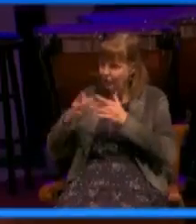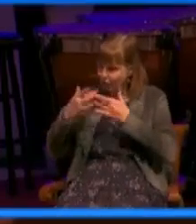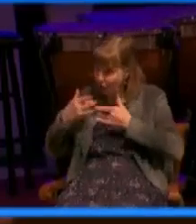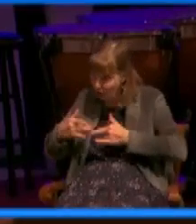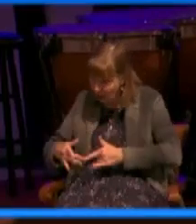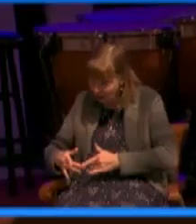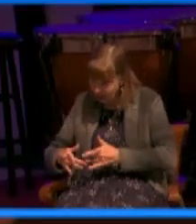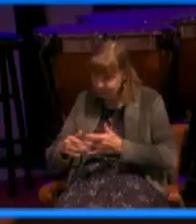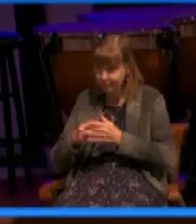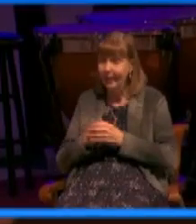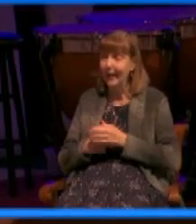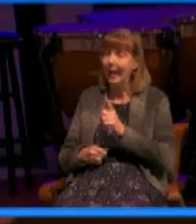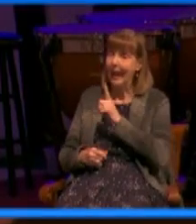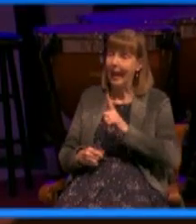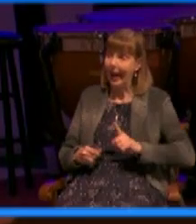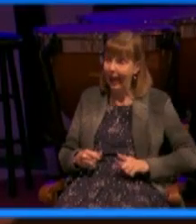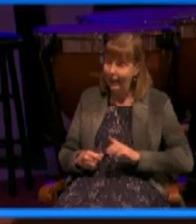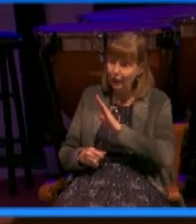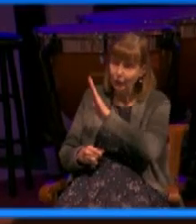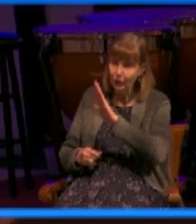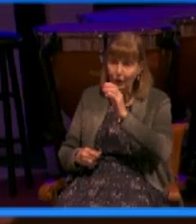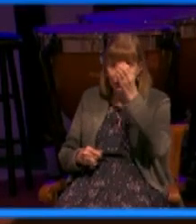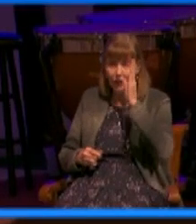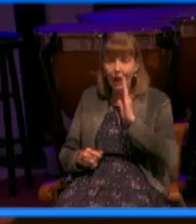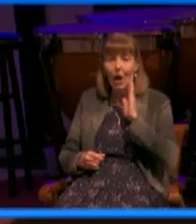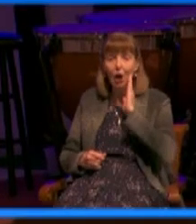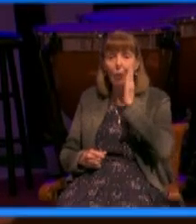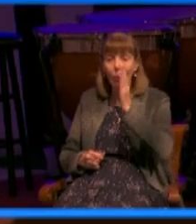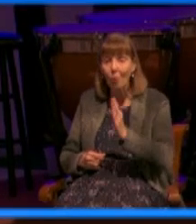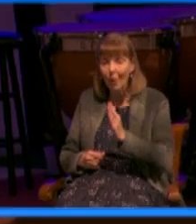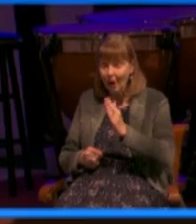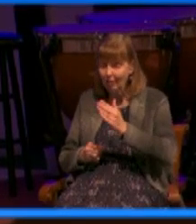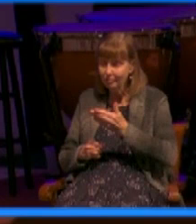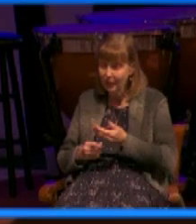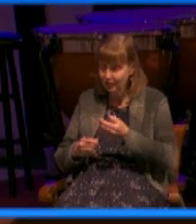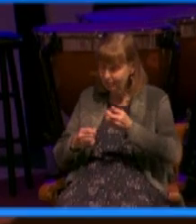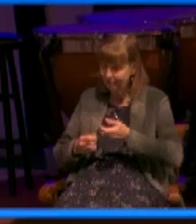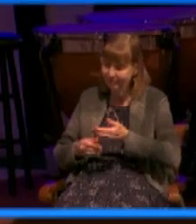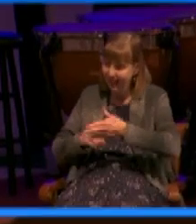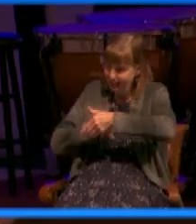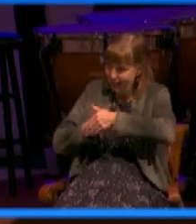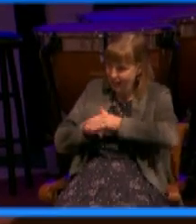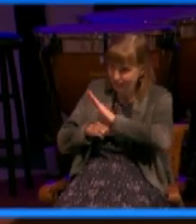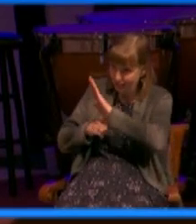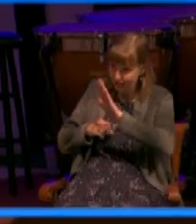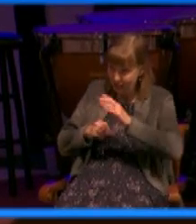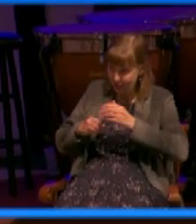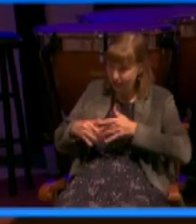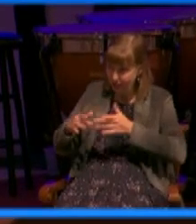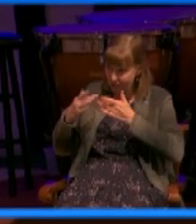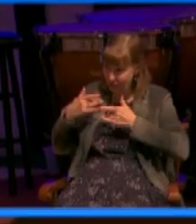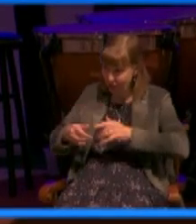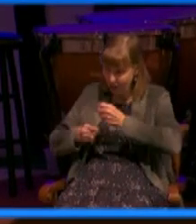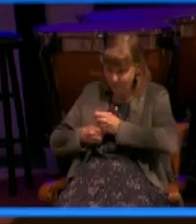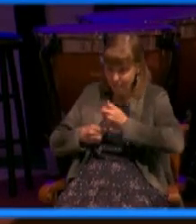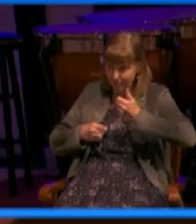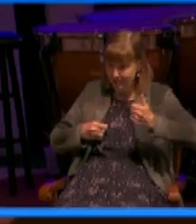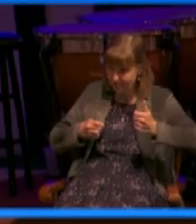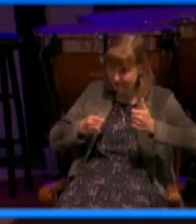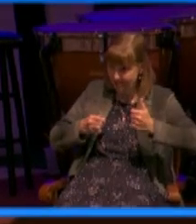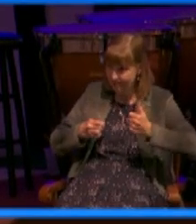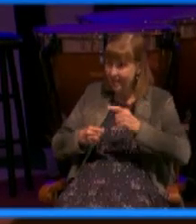your God will circumcise your heart and the heart of your offspring so that you will love the Lord your God with all your heart, with all your soul, and that you